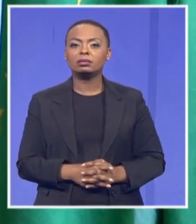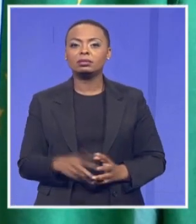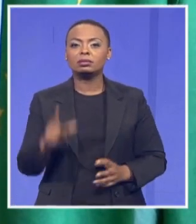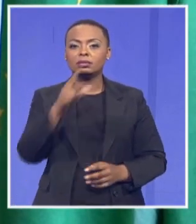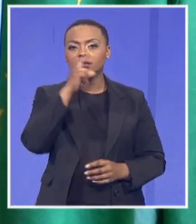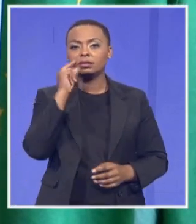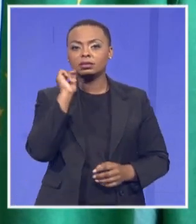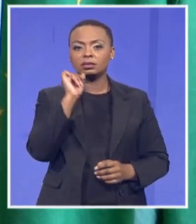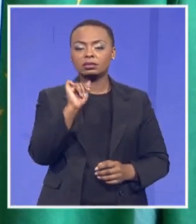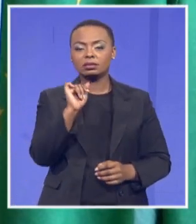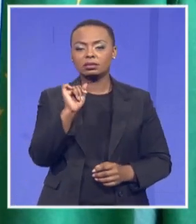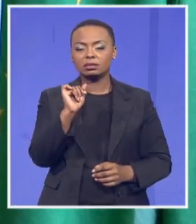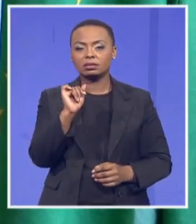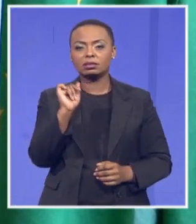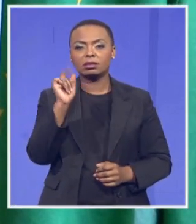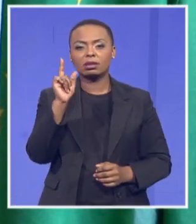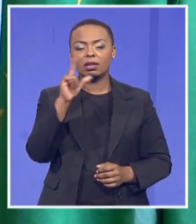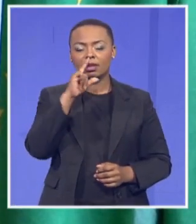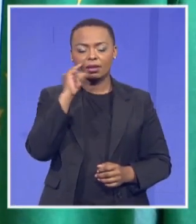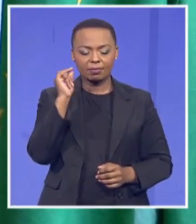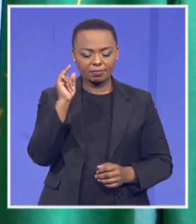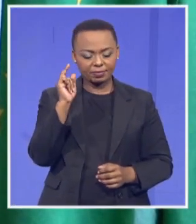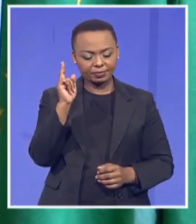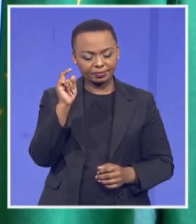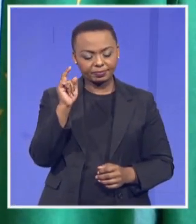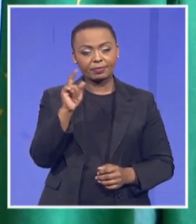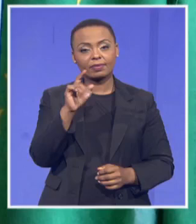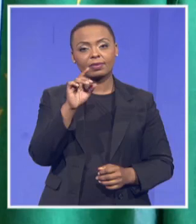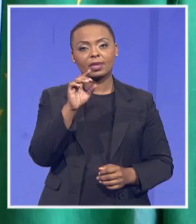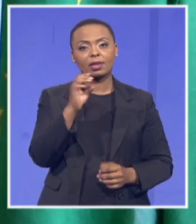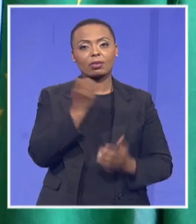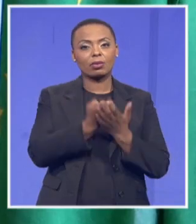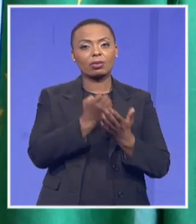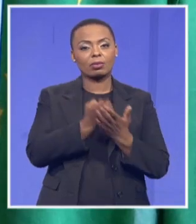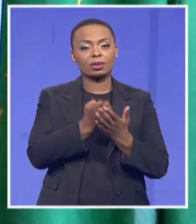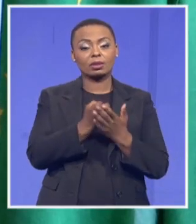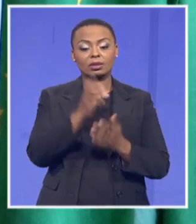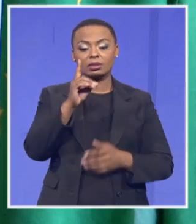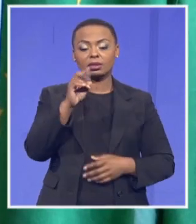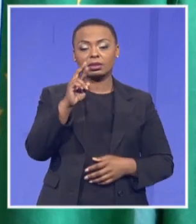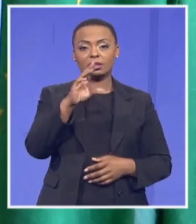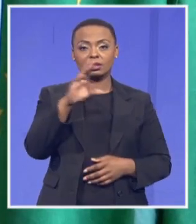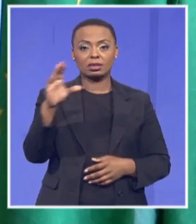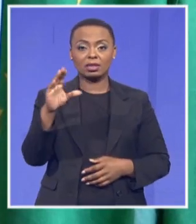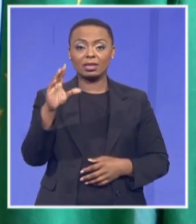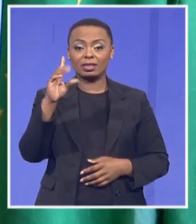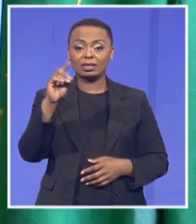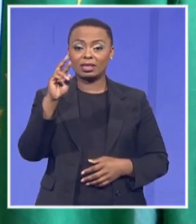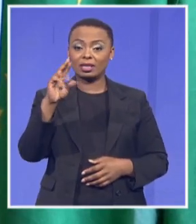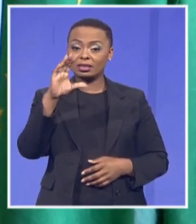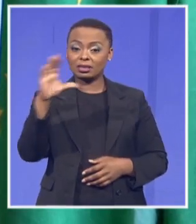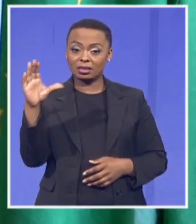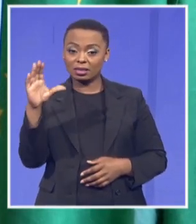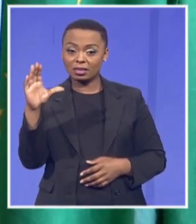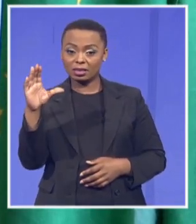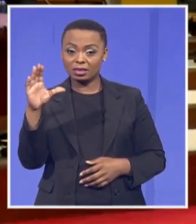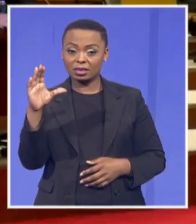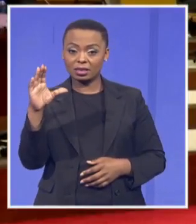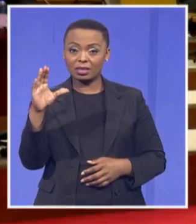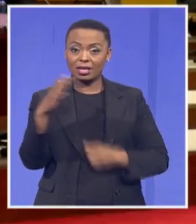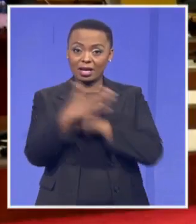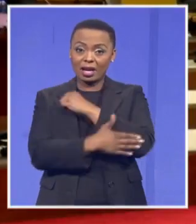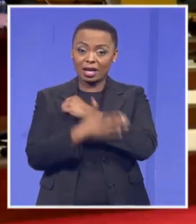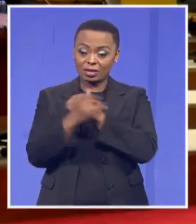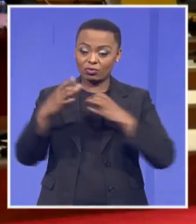There's no doubt that DRC is a very rich country.